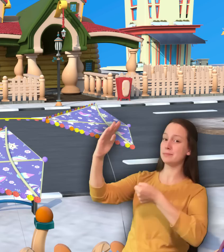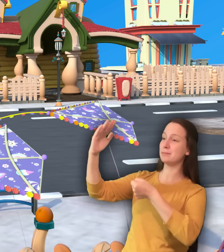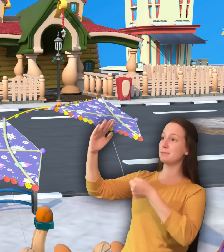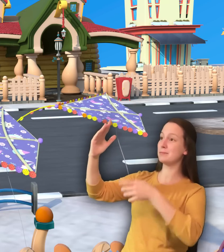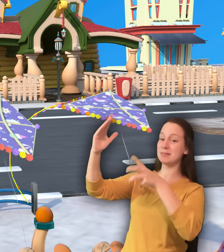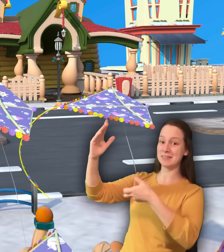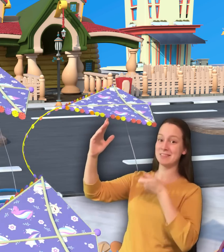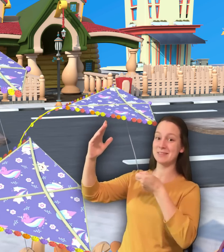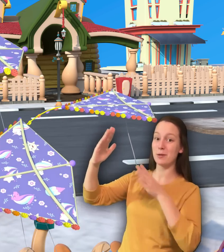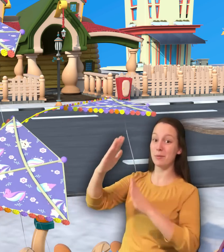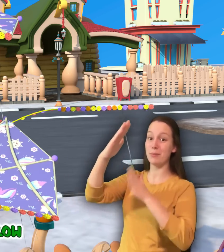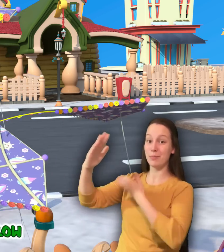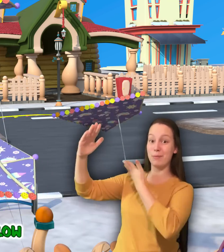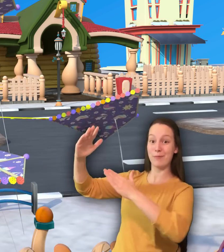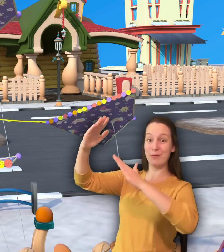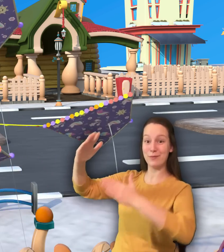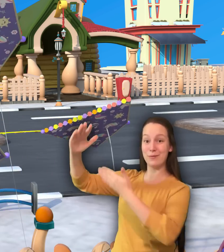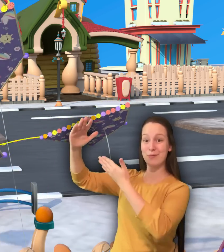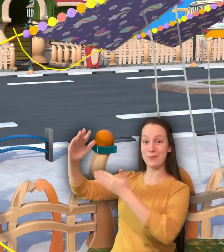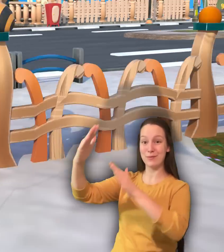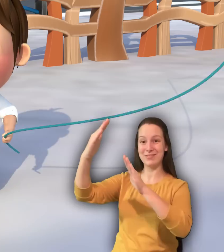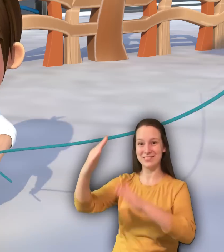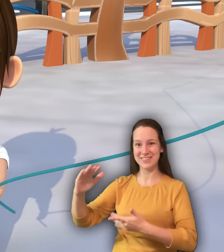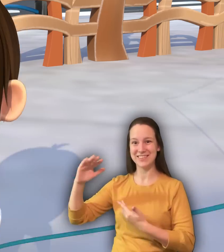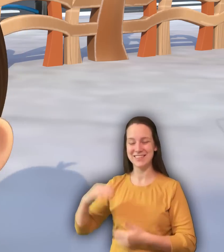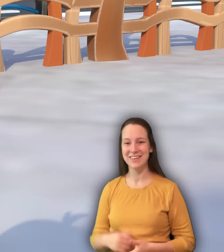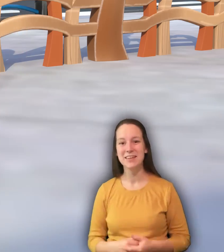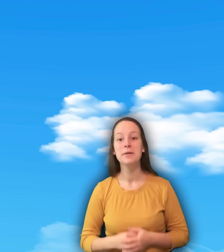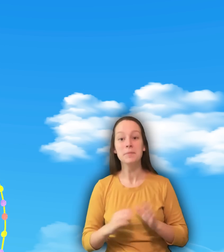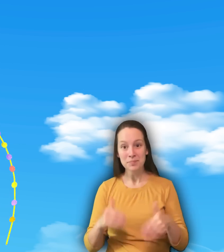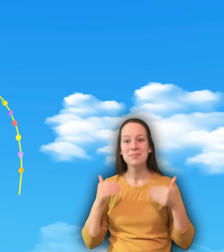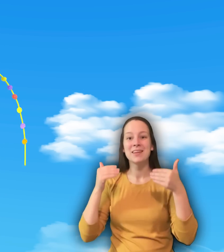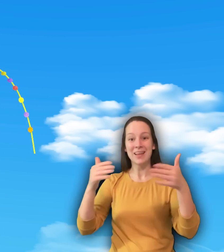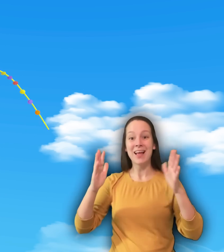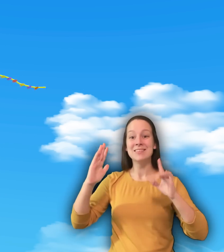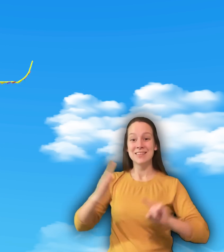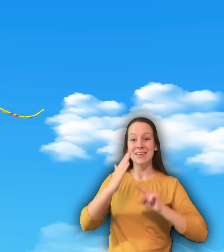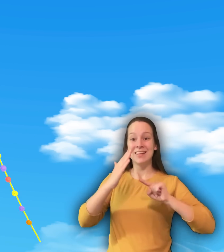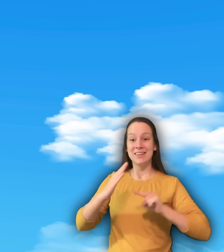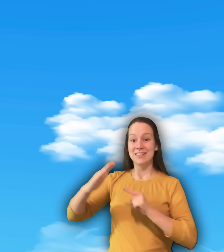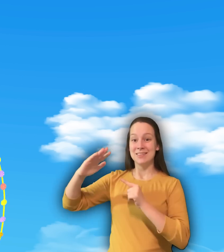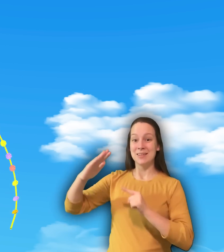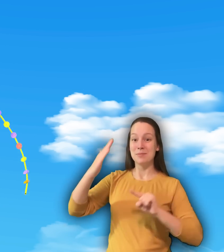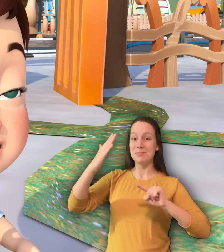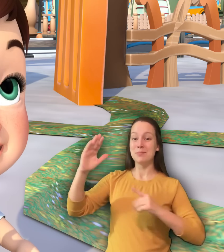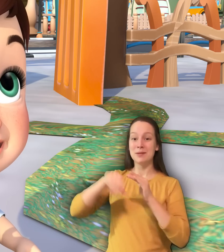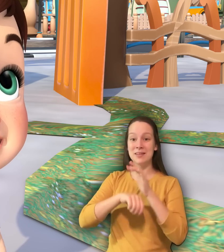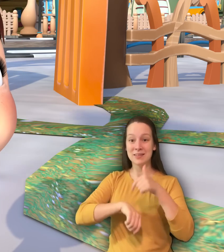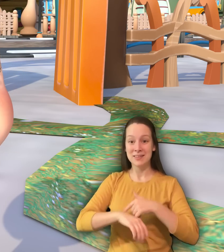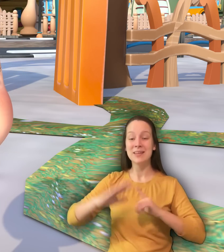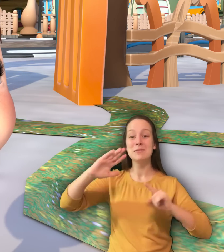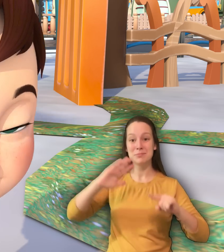Sky you hold your kite and blow blow blow the wind blows around here we go with the kite to